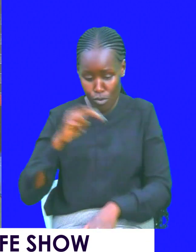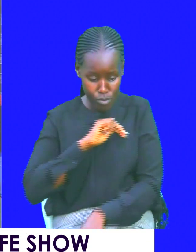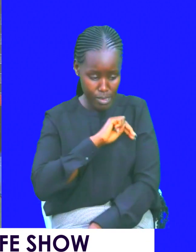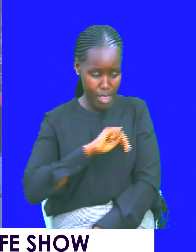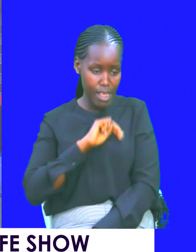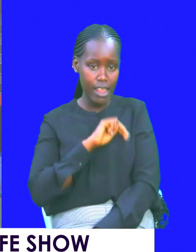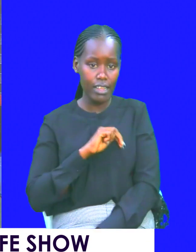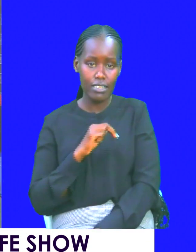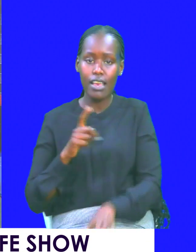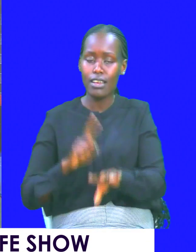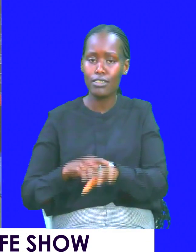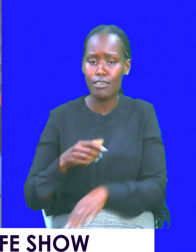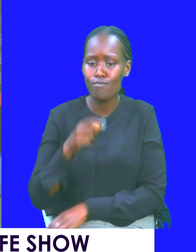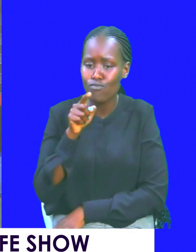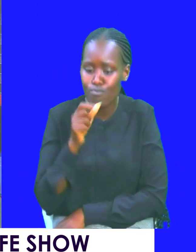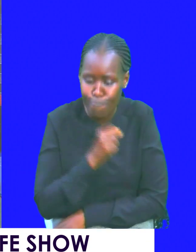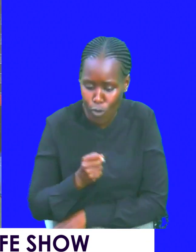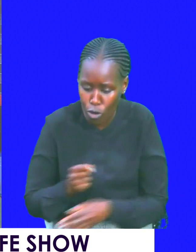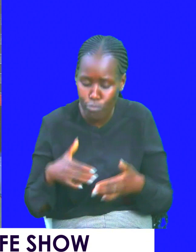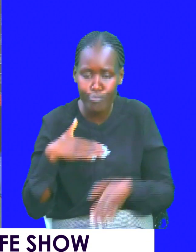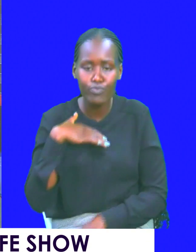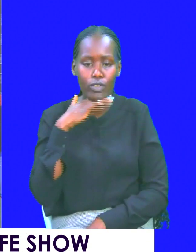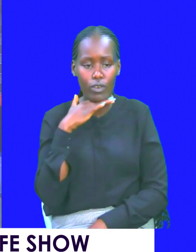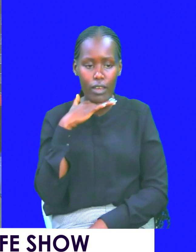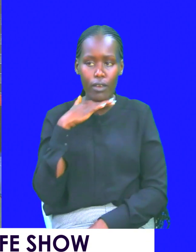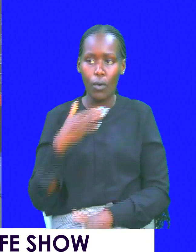are old, you die. You go back